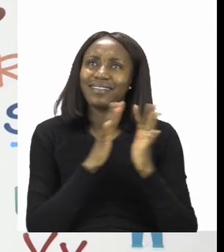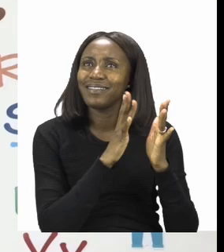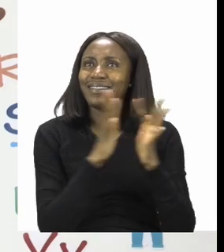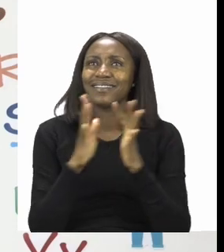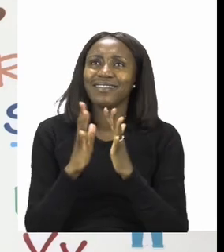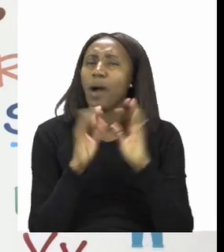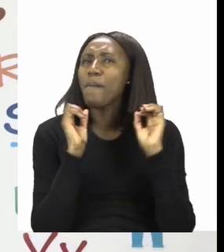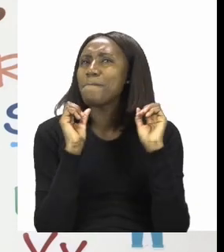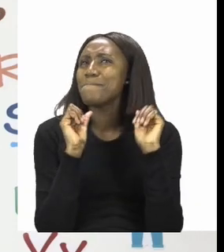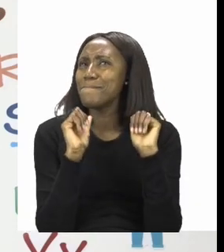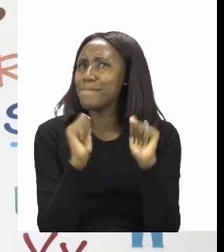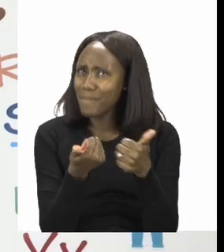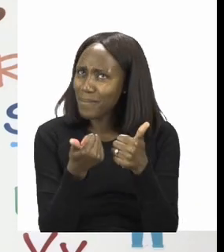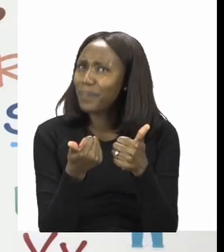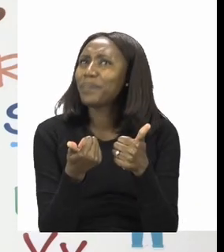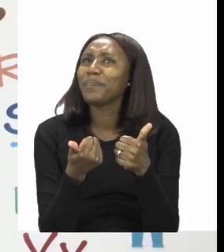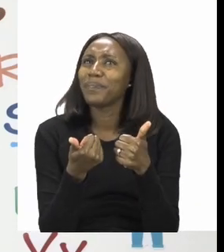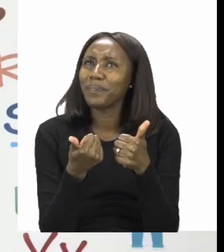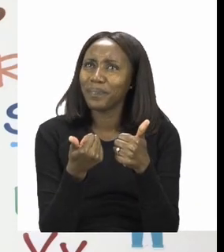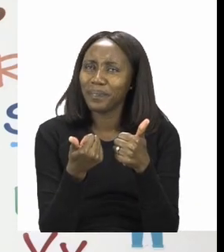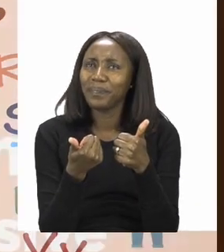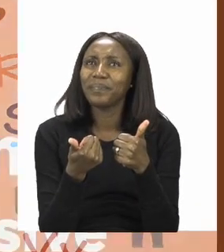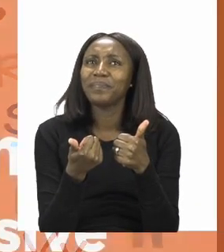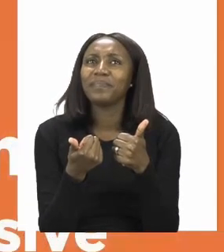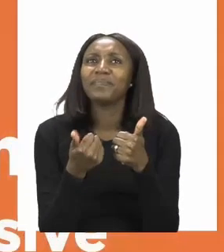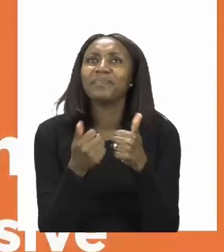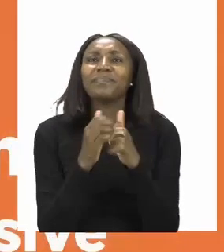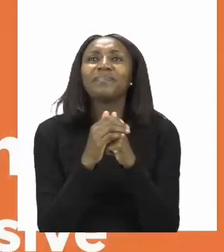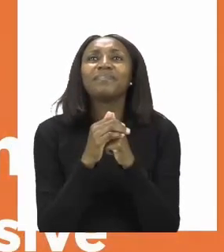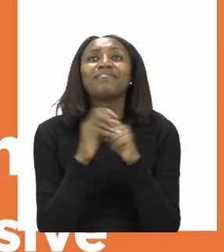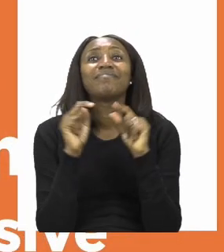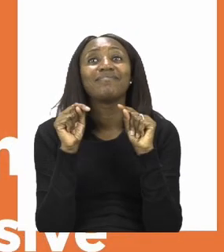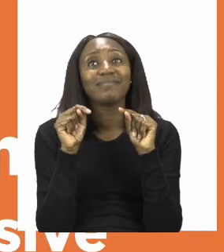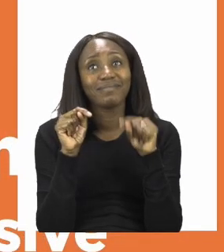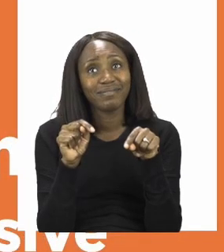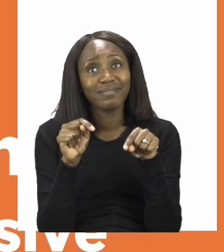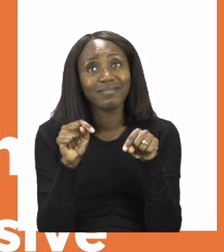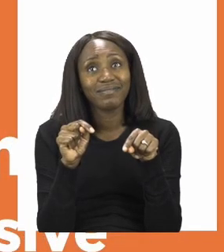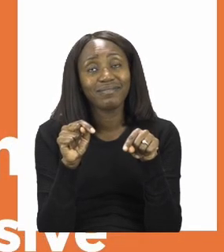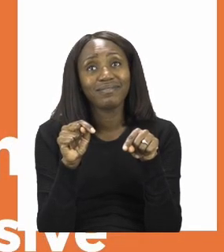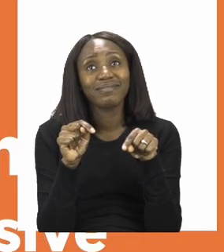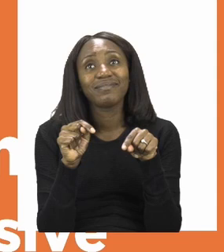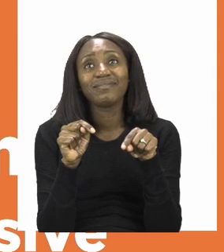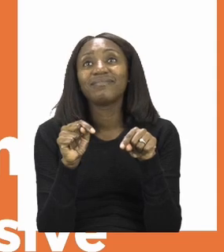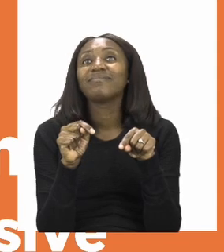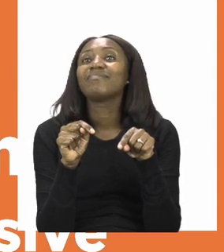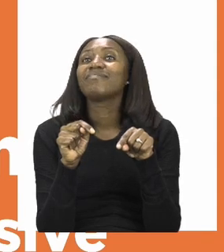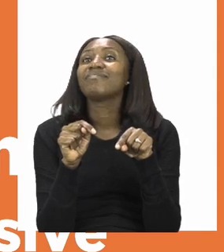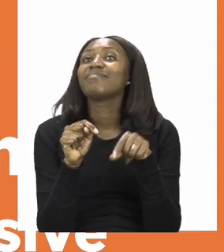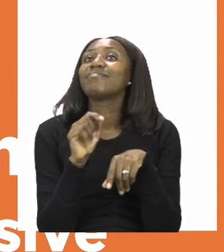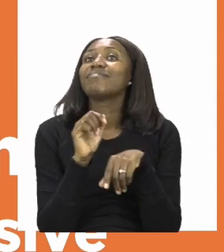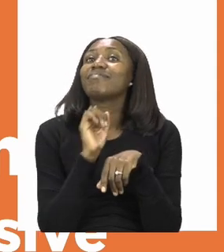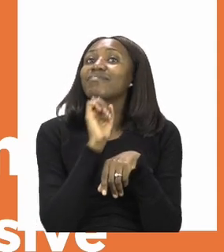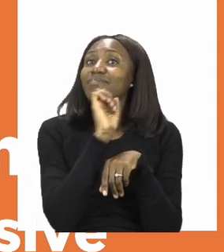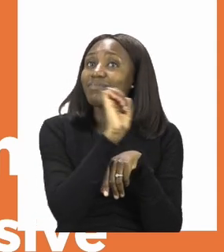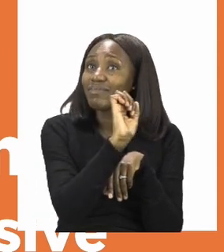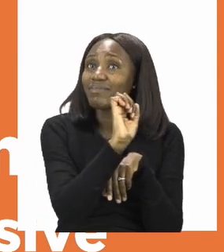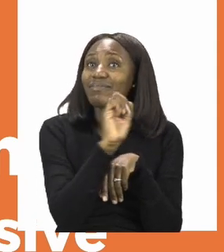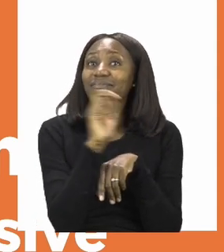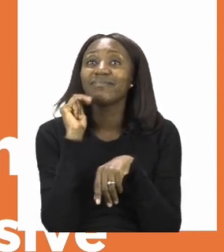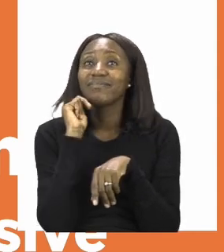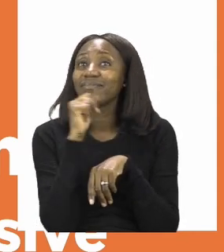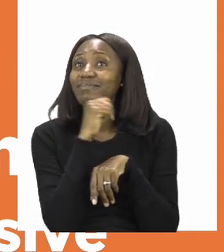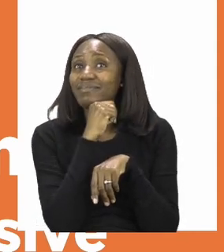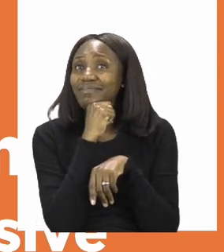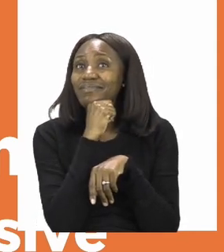Yay! Good job, everyone! For today's lesson, we'll be talking about possessive